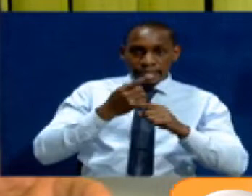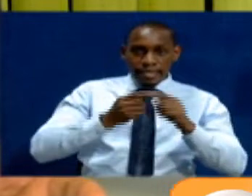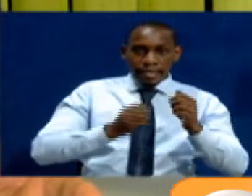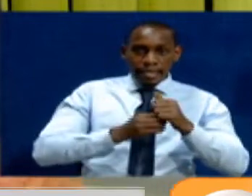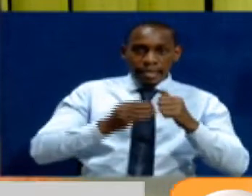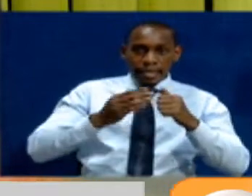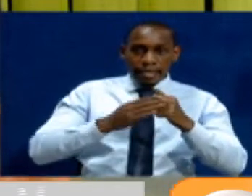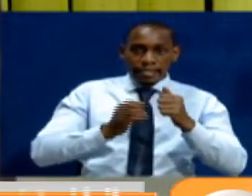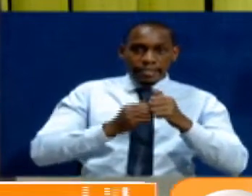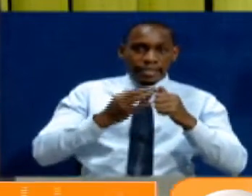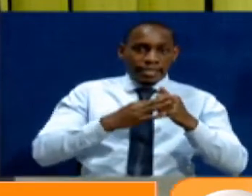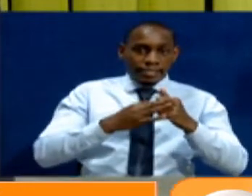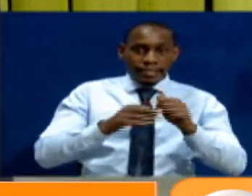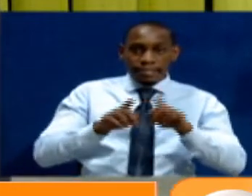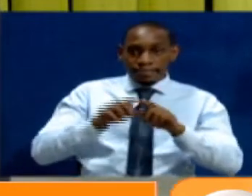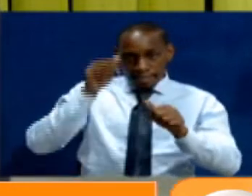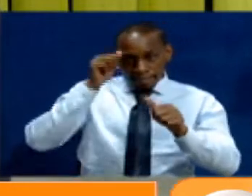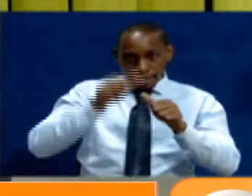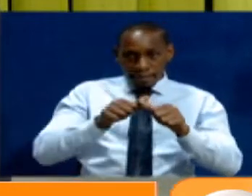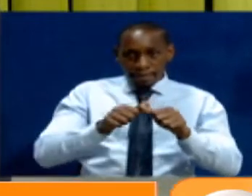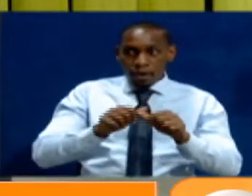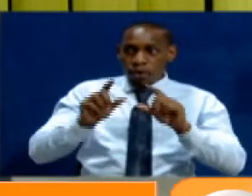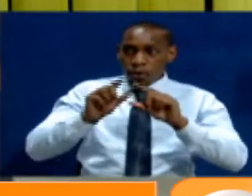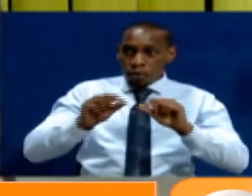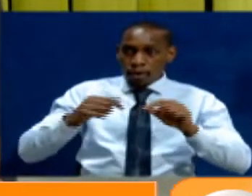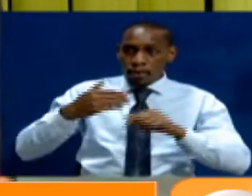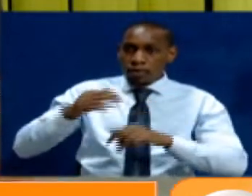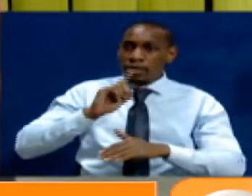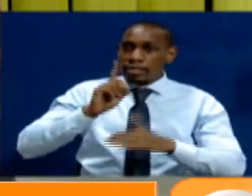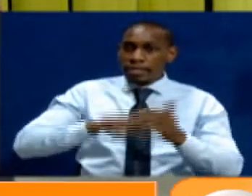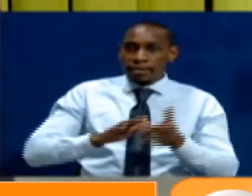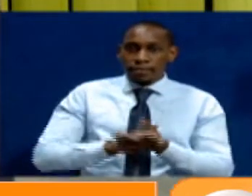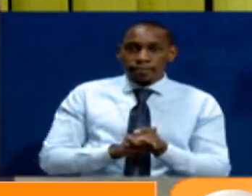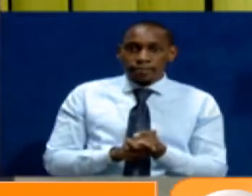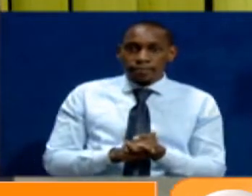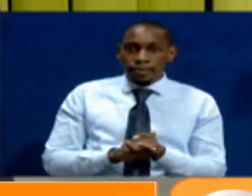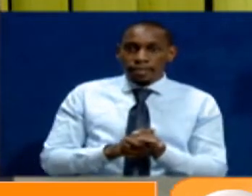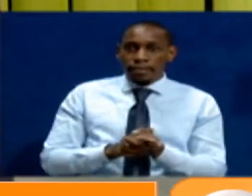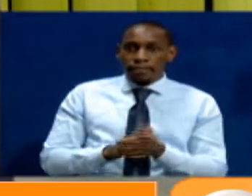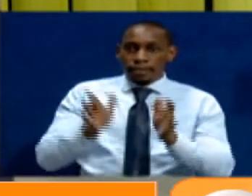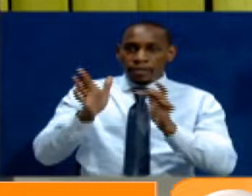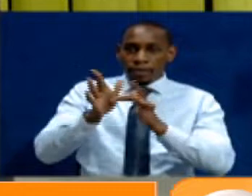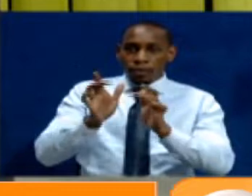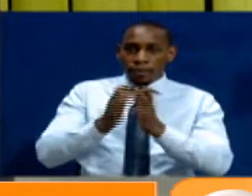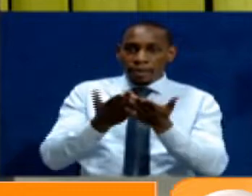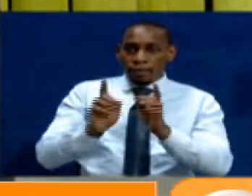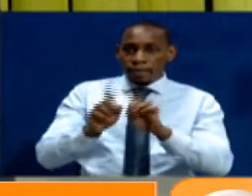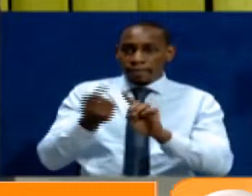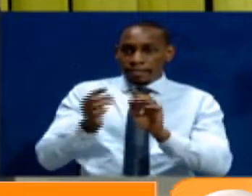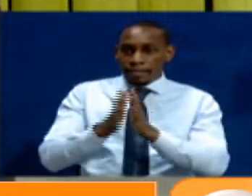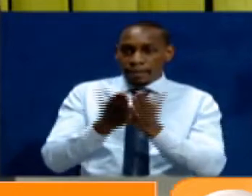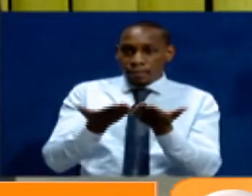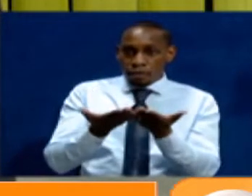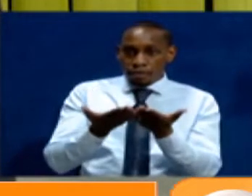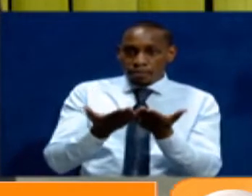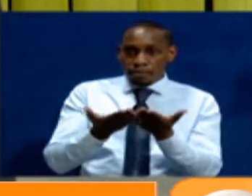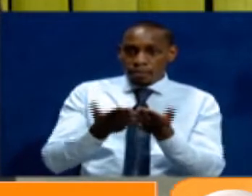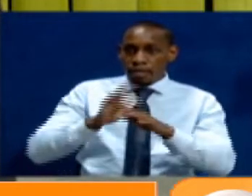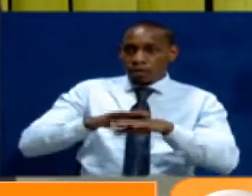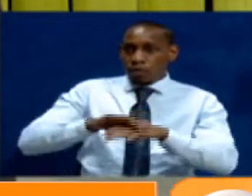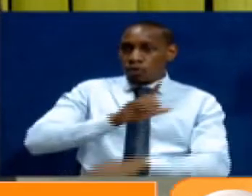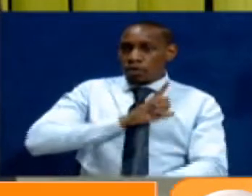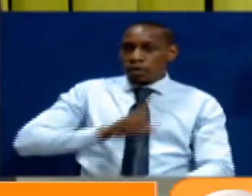1918. And remember, that's why I keep saying, in the holy book of Genesis, the good